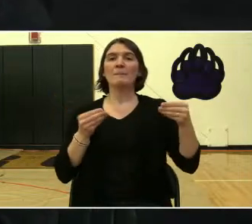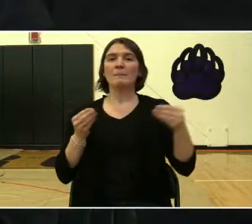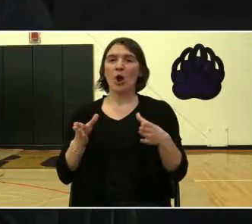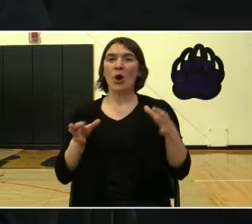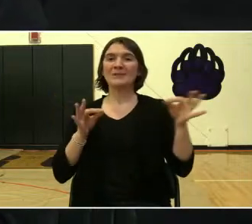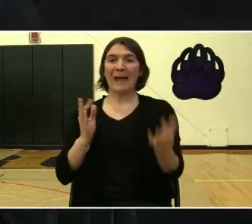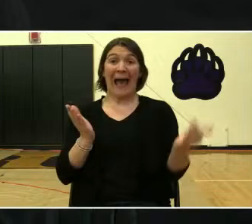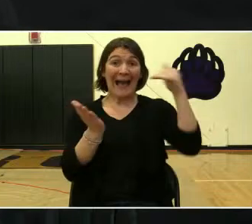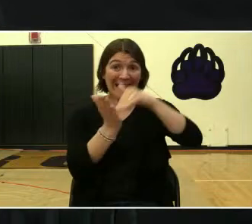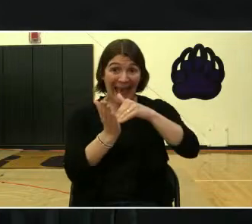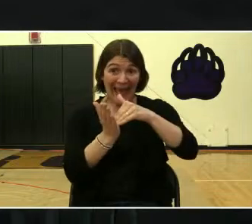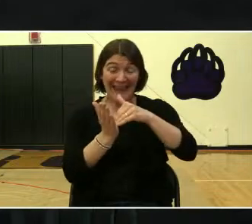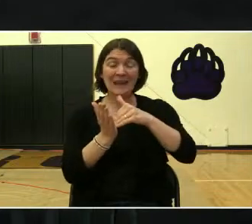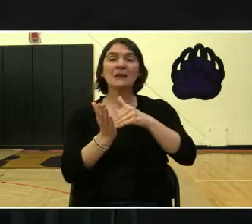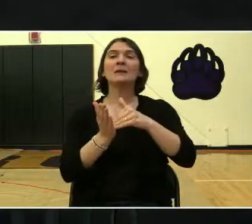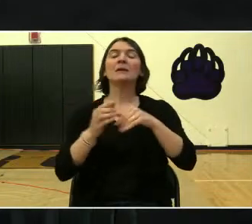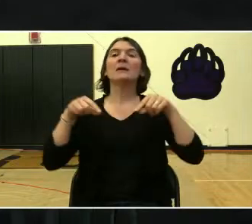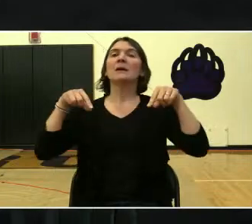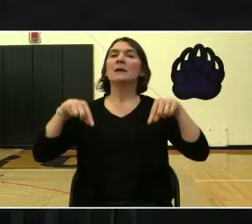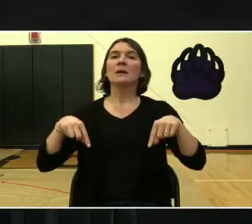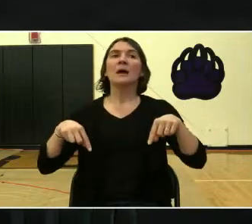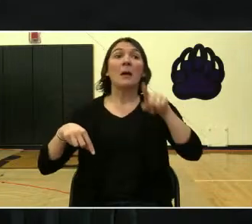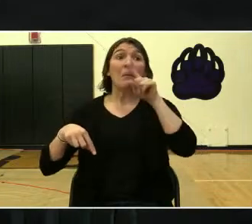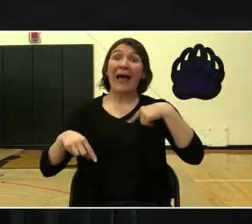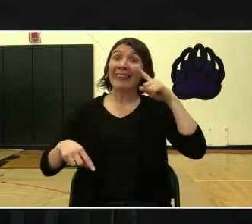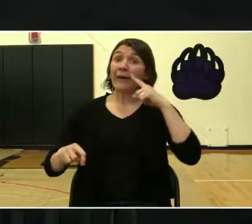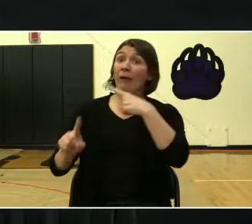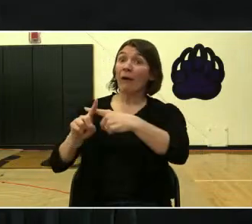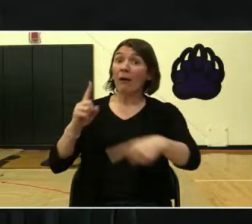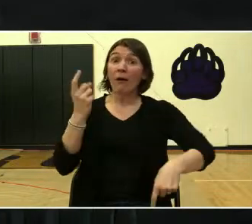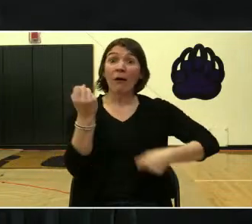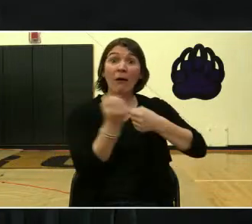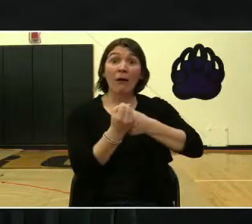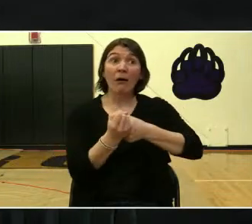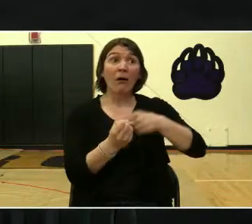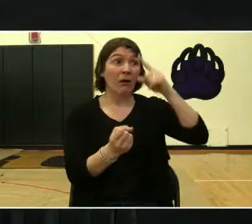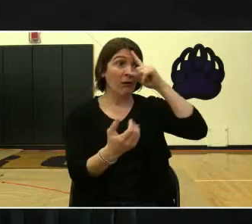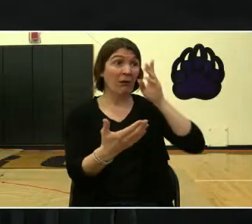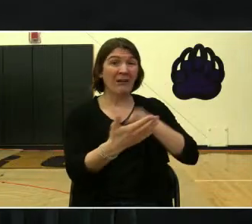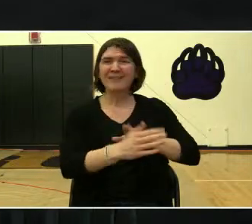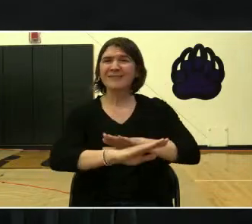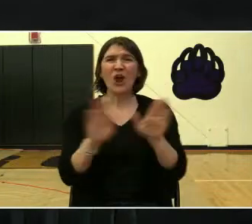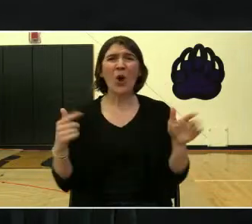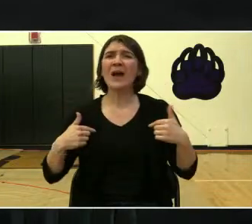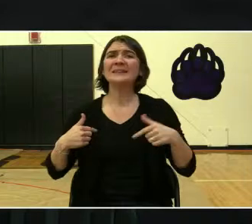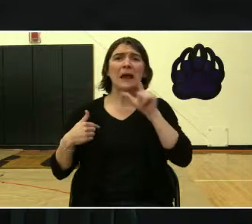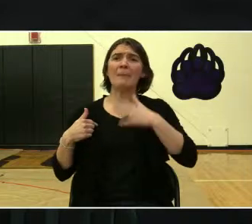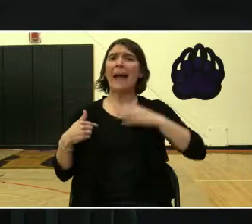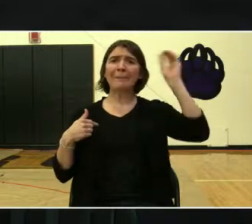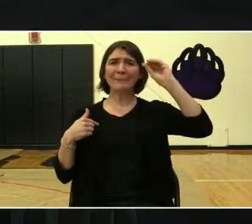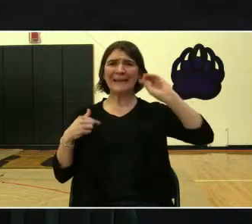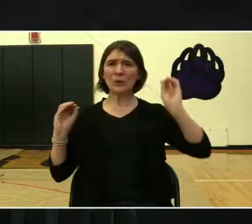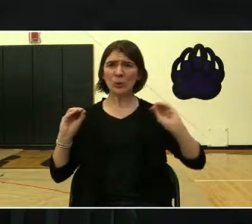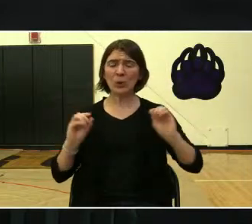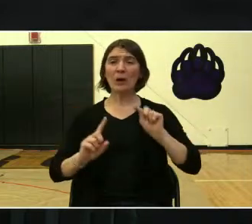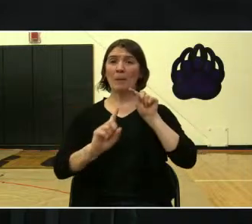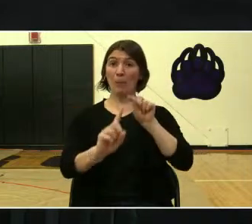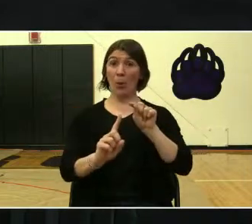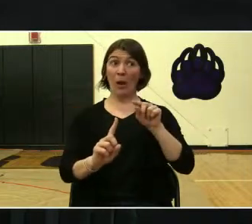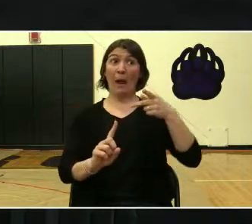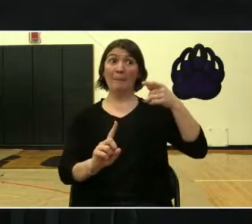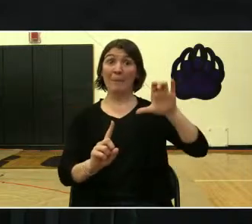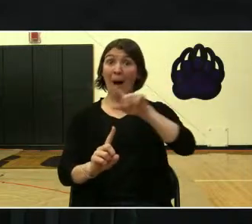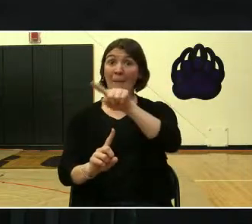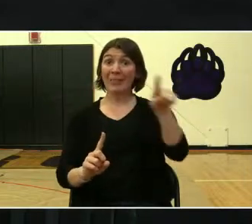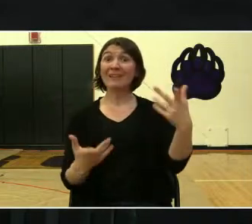once more I'll just say that it's not a question whether I think it's a good or a bad idea whether the moderator thinks it's a good or a bad idea the question is whether the public